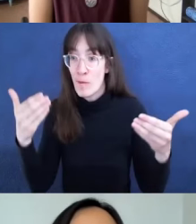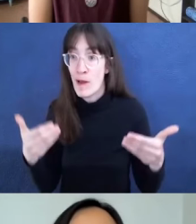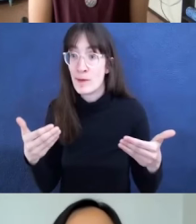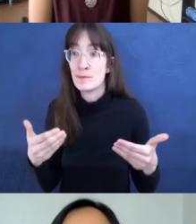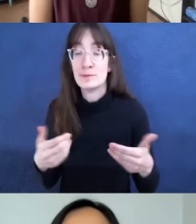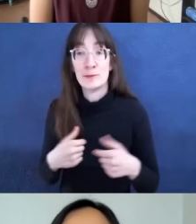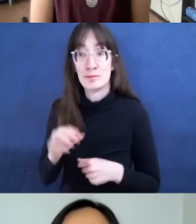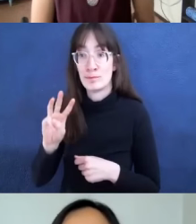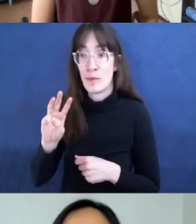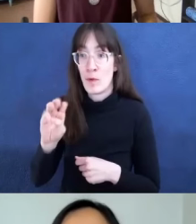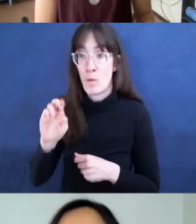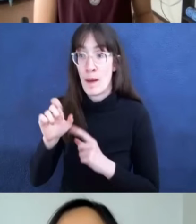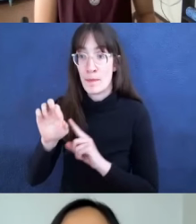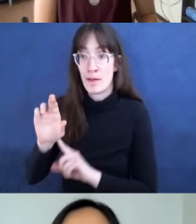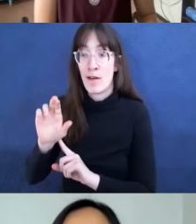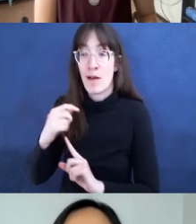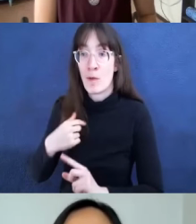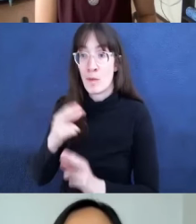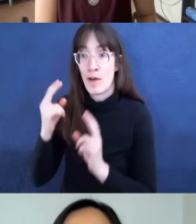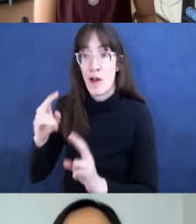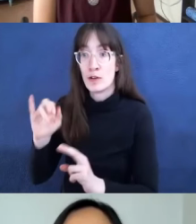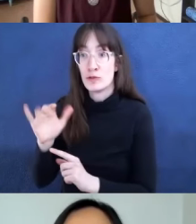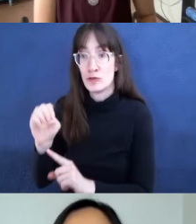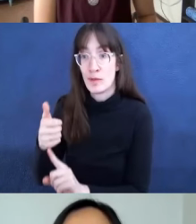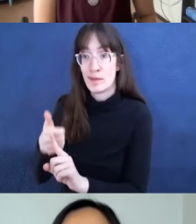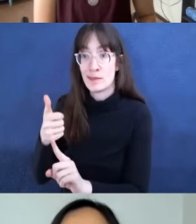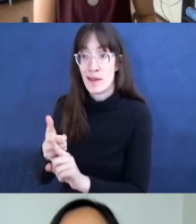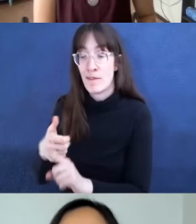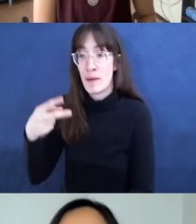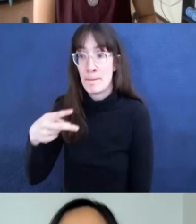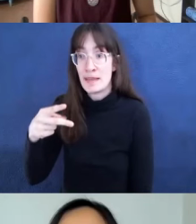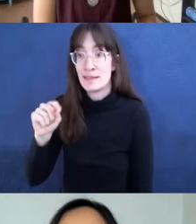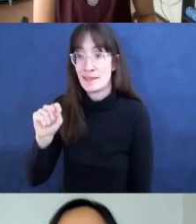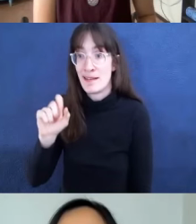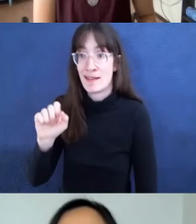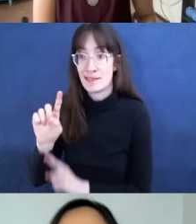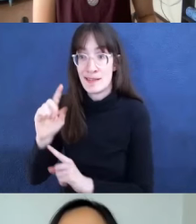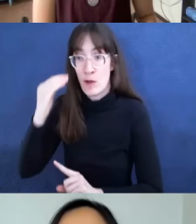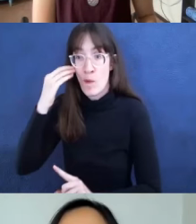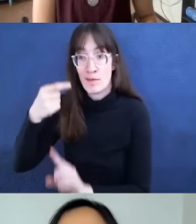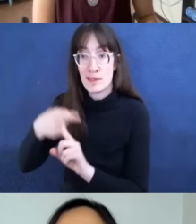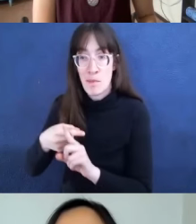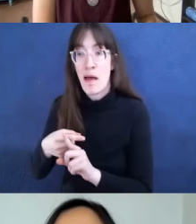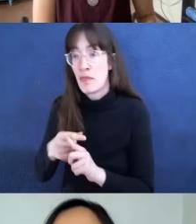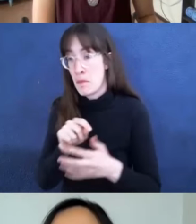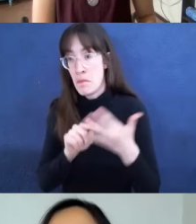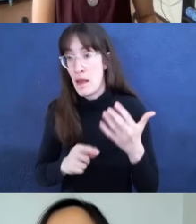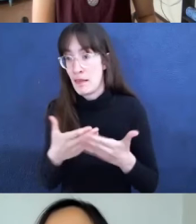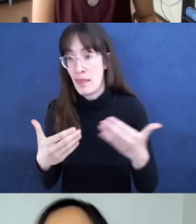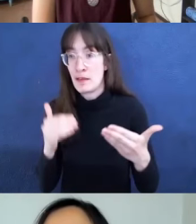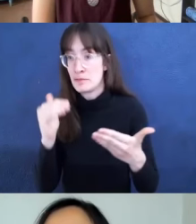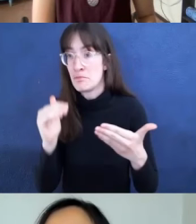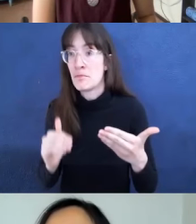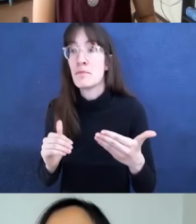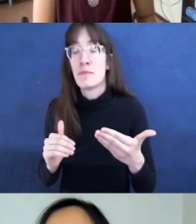in honoring June as PTSD Awareness Month, among many other things, which we'll get to later.